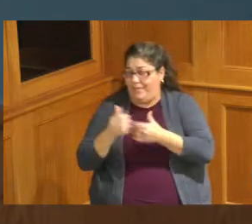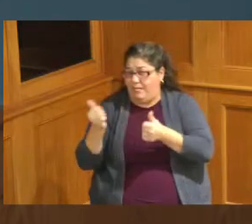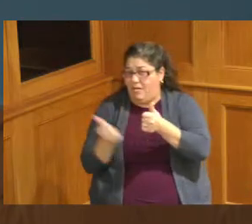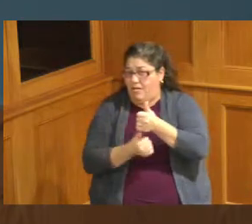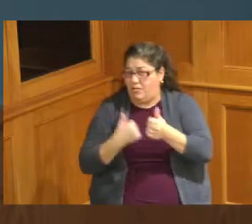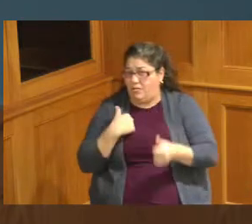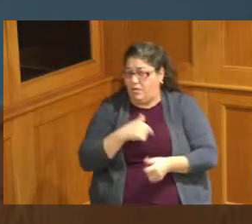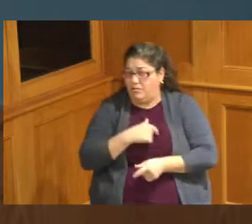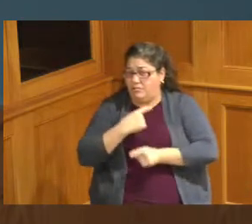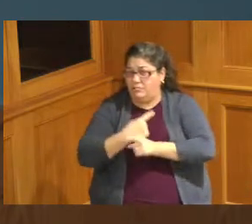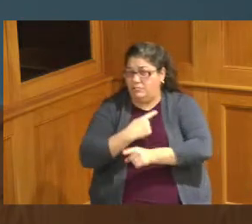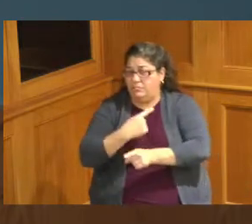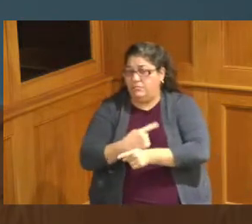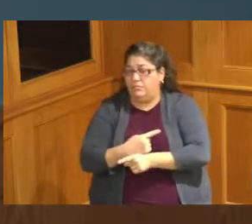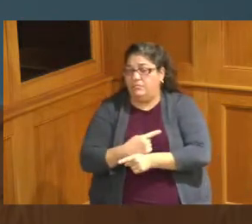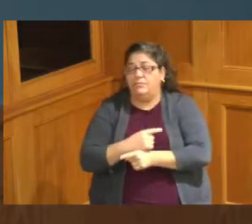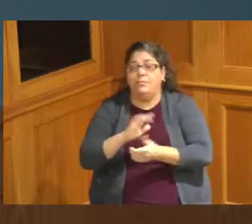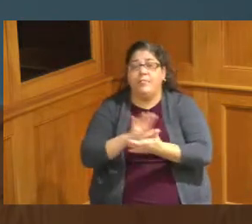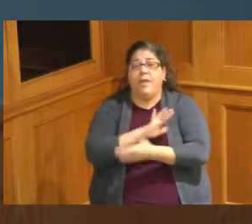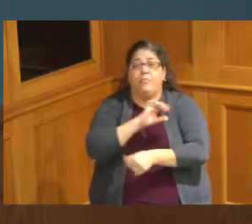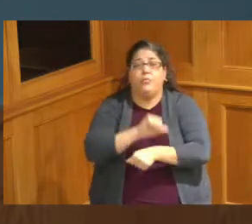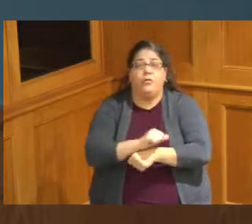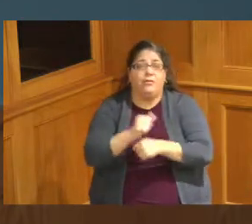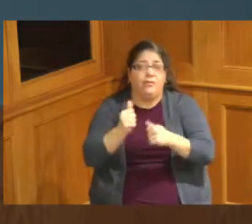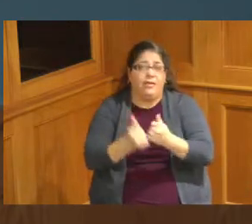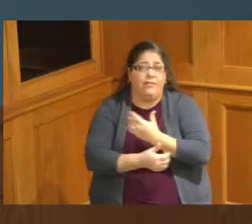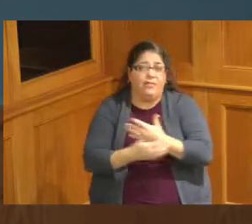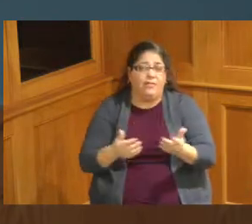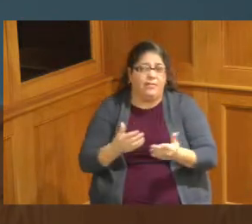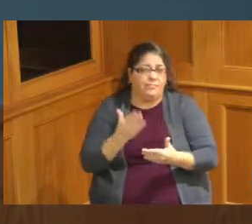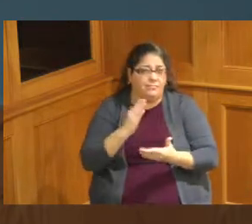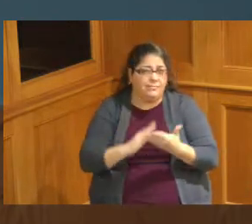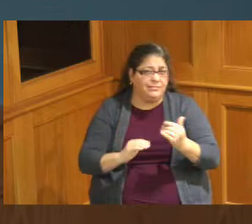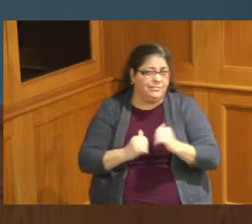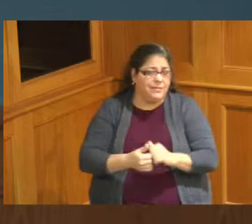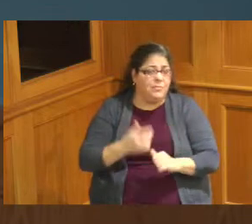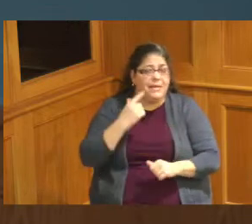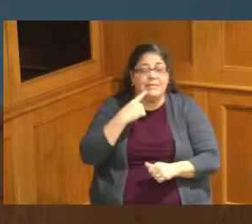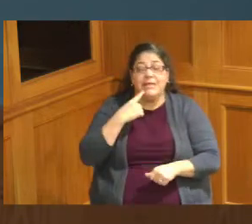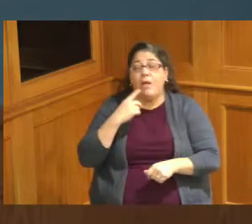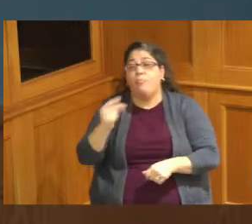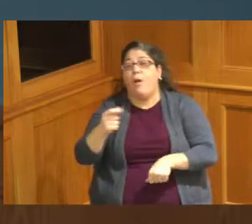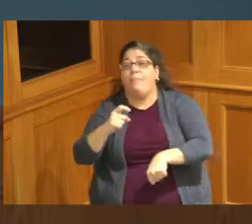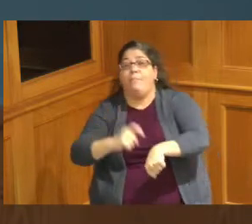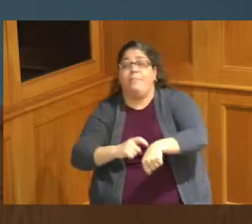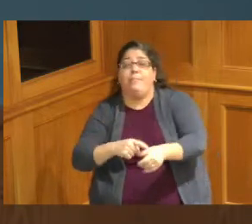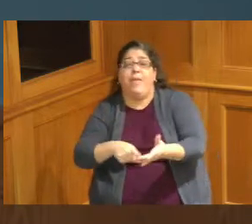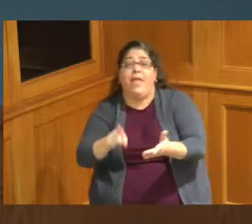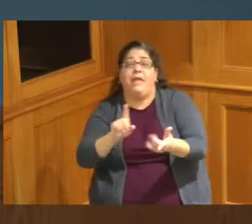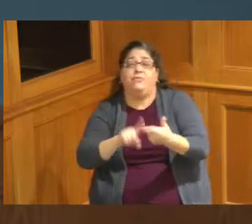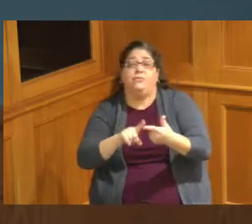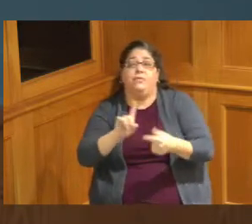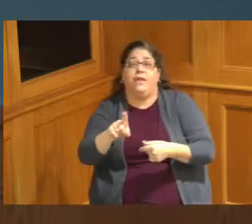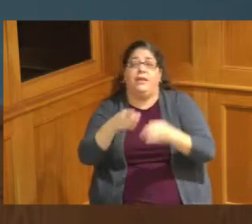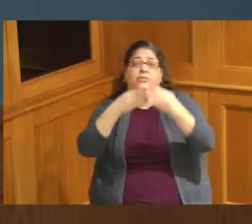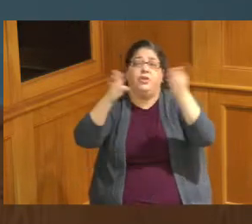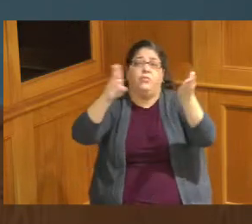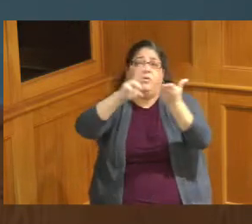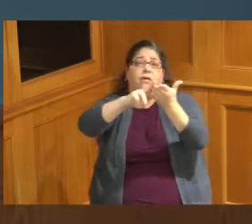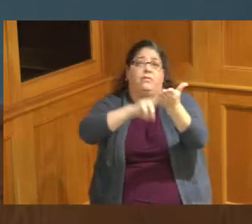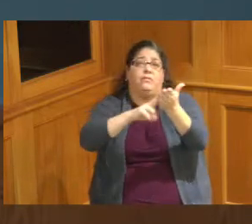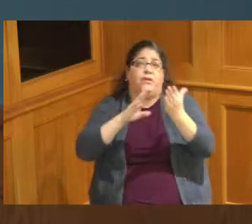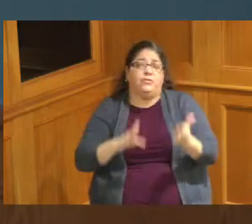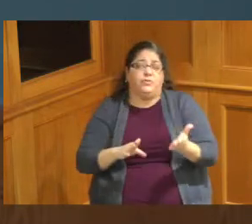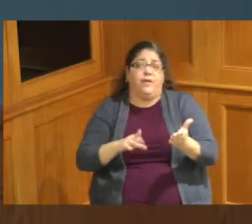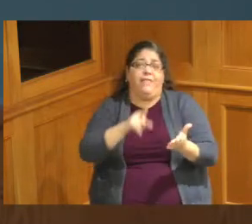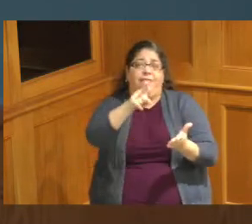Right. The paperwork and all that is somehow, because we can't be saying prompt pay to these general contractors,